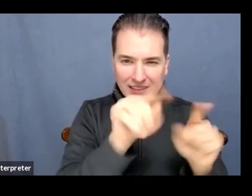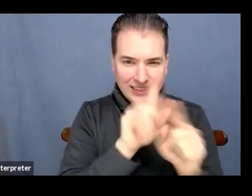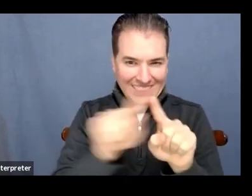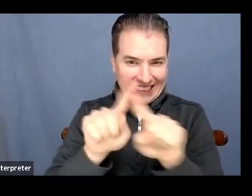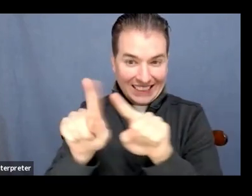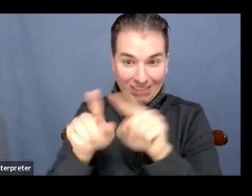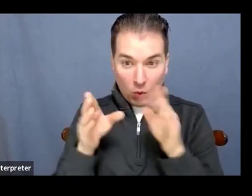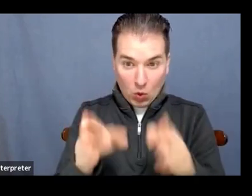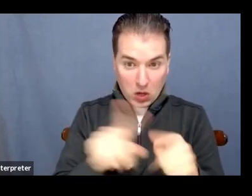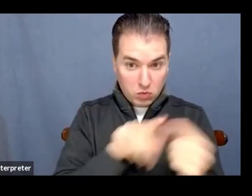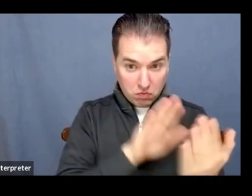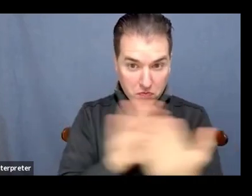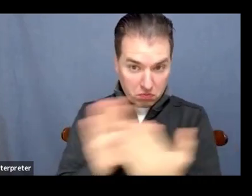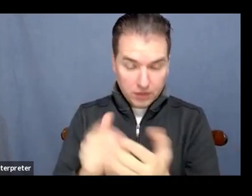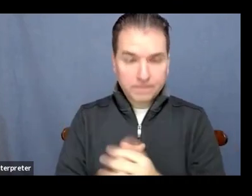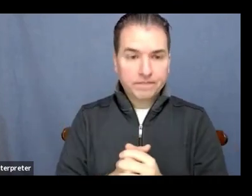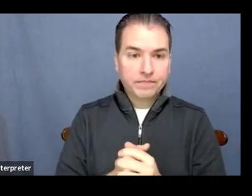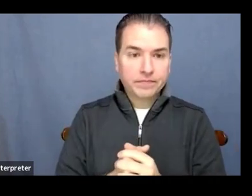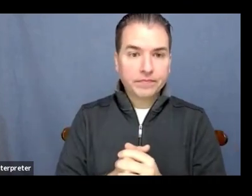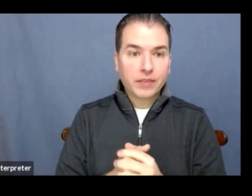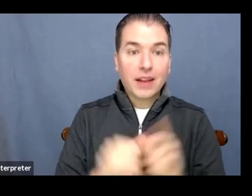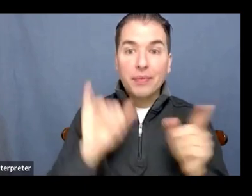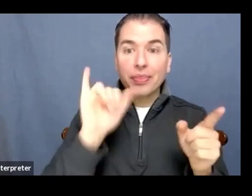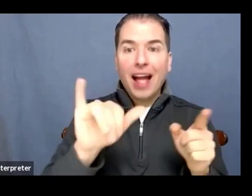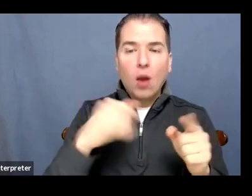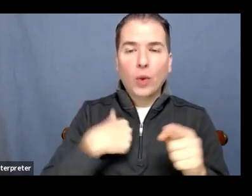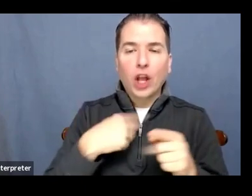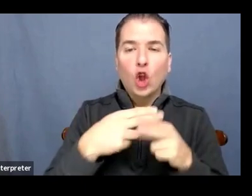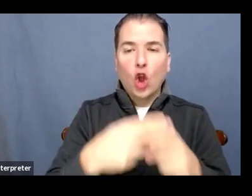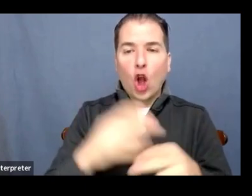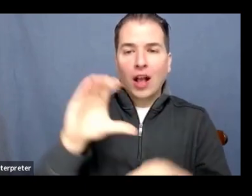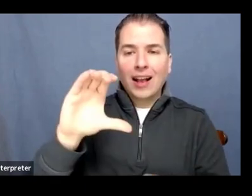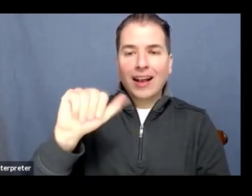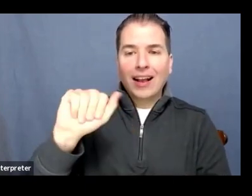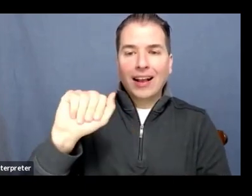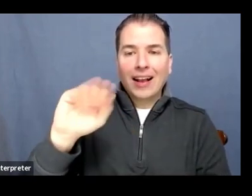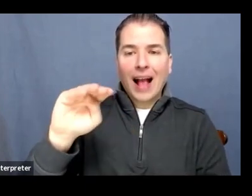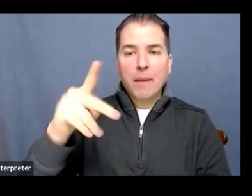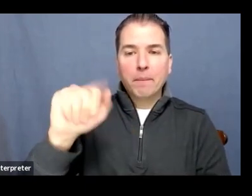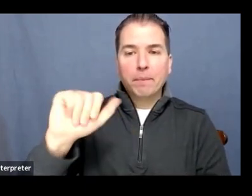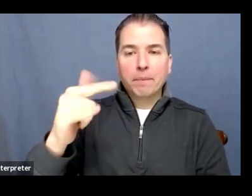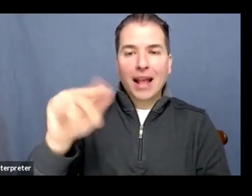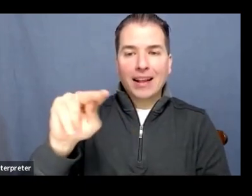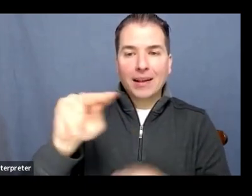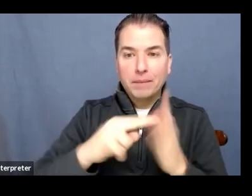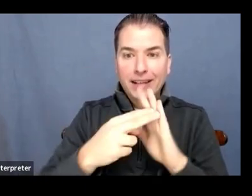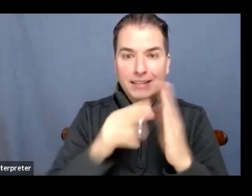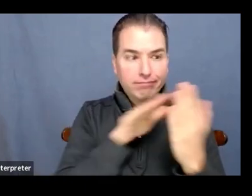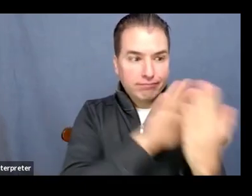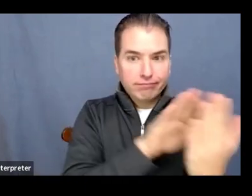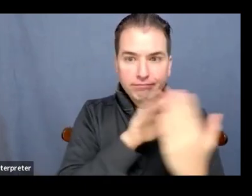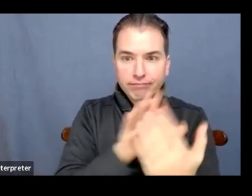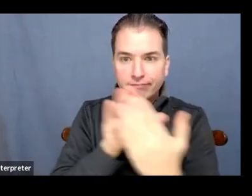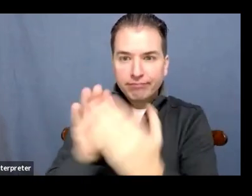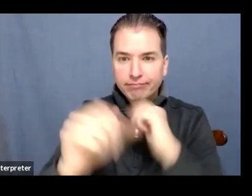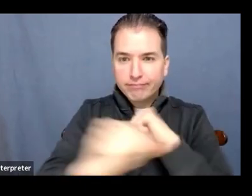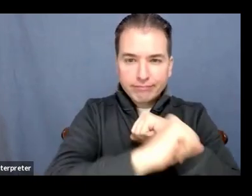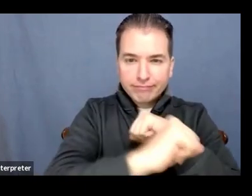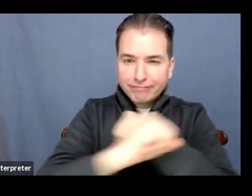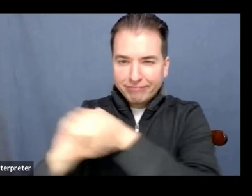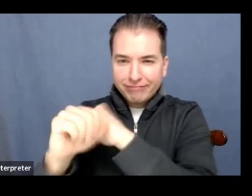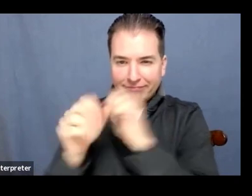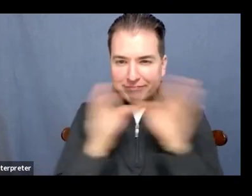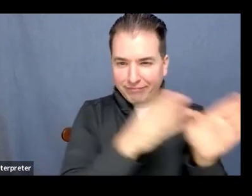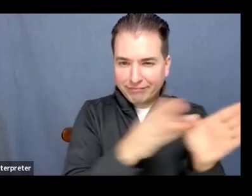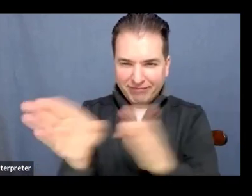All right, so some examples of some campaigns, and we'll talk a little bit more about how to translate this into the acquisition plan as we